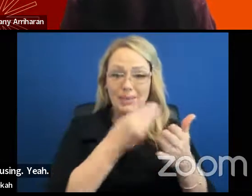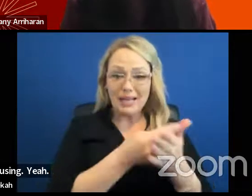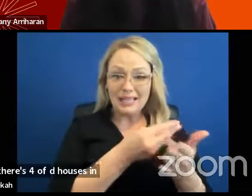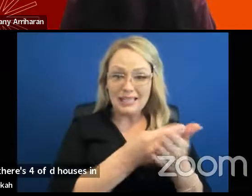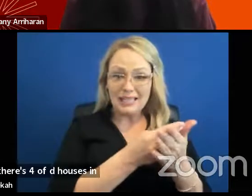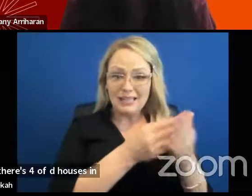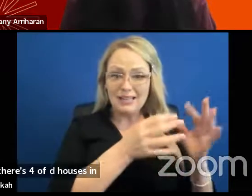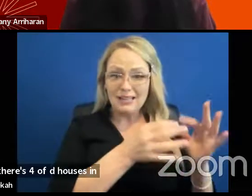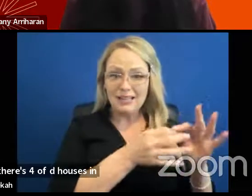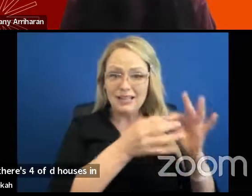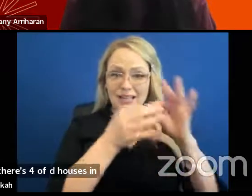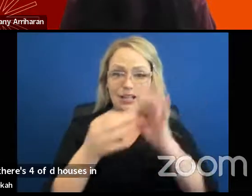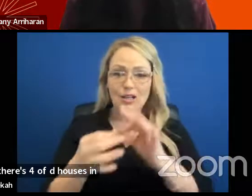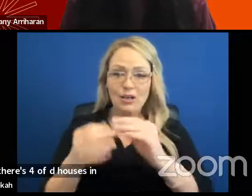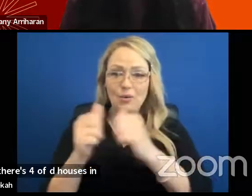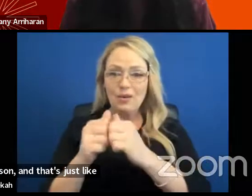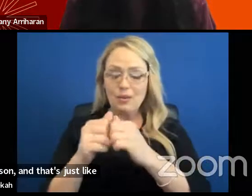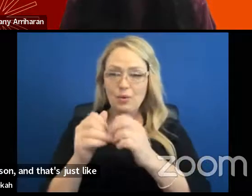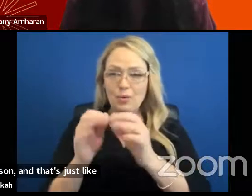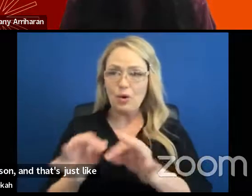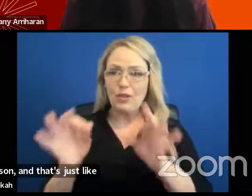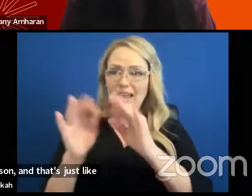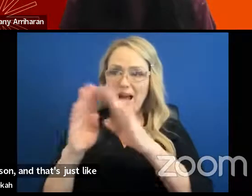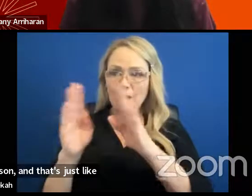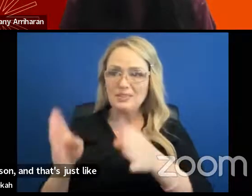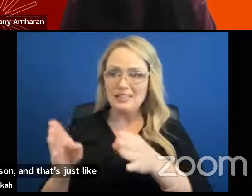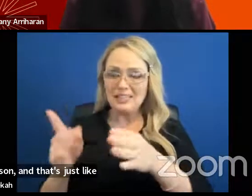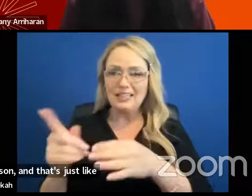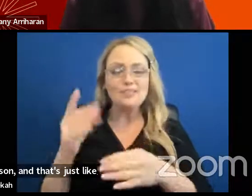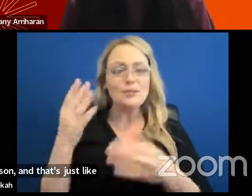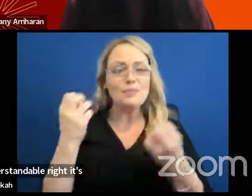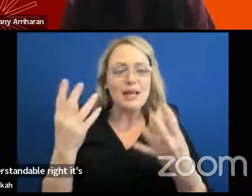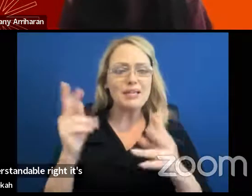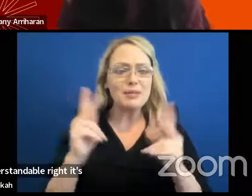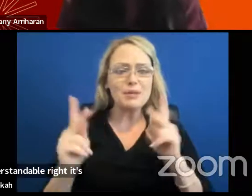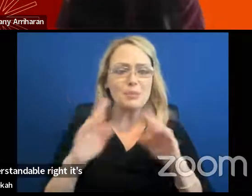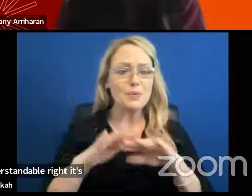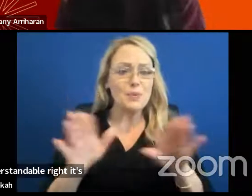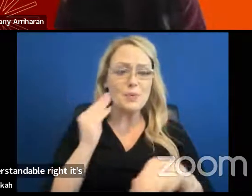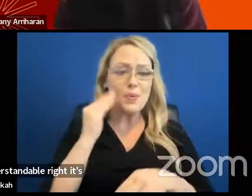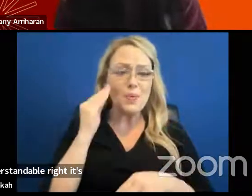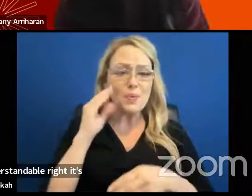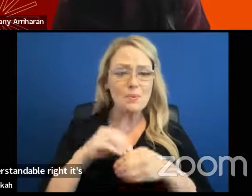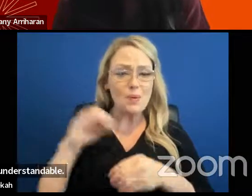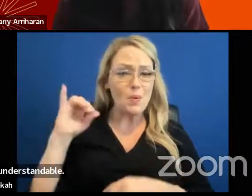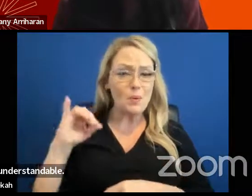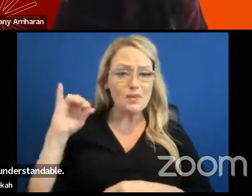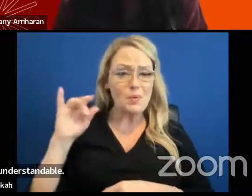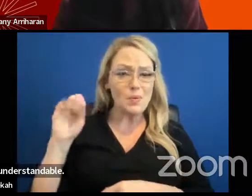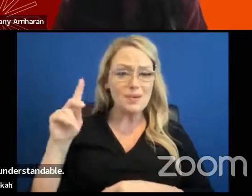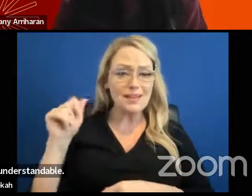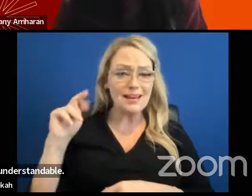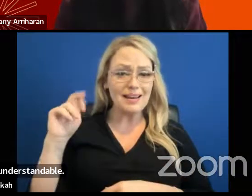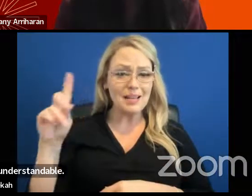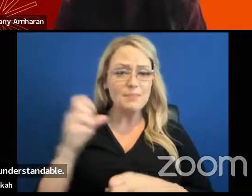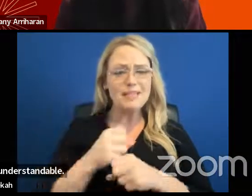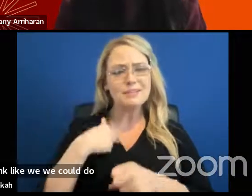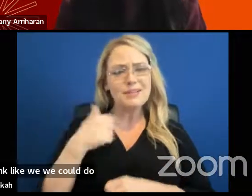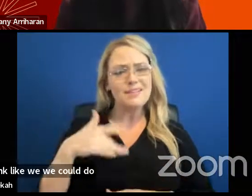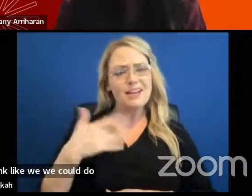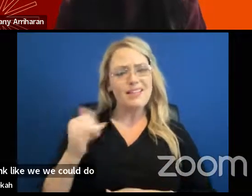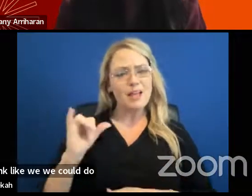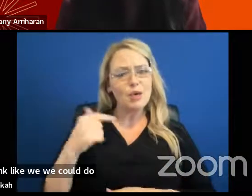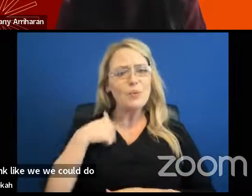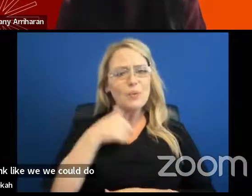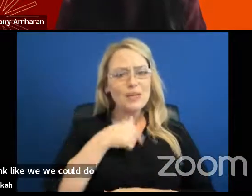so heartbreaking and ununderstandable, right? It really makes me think we could do with a